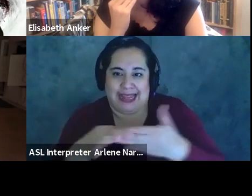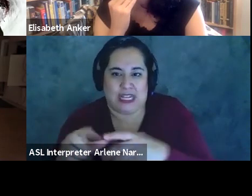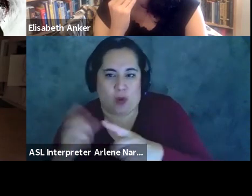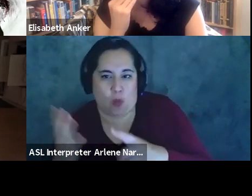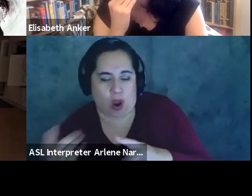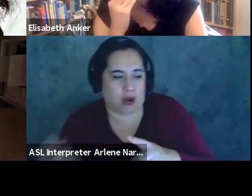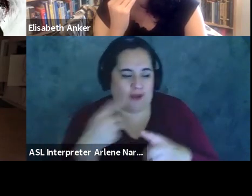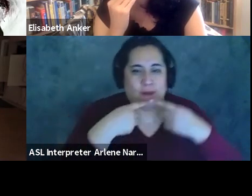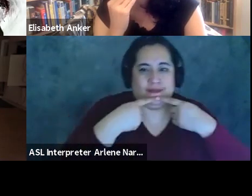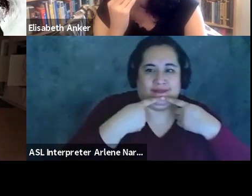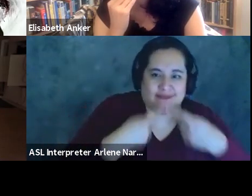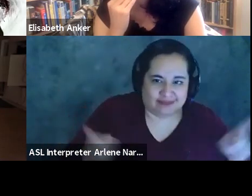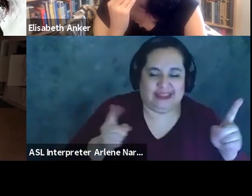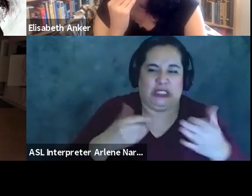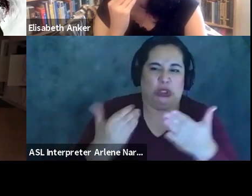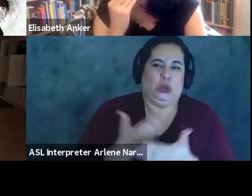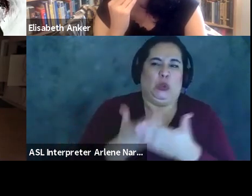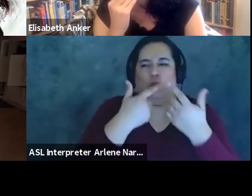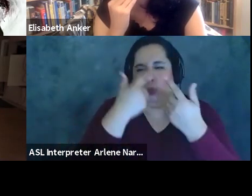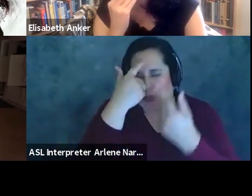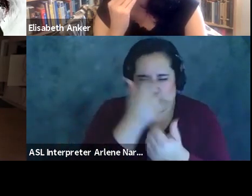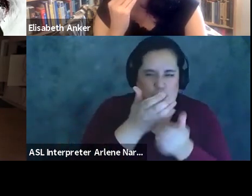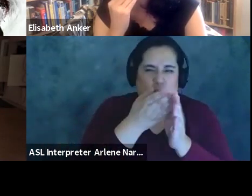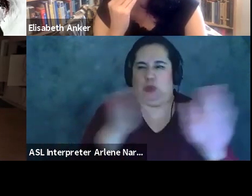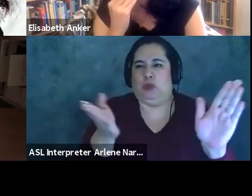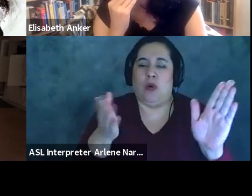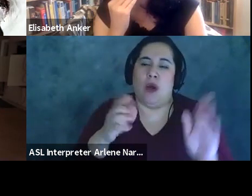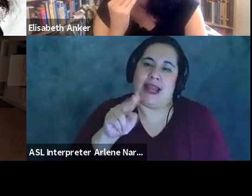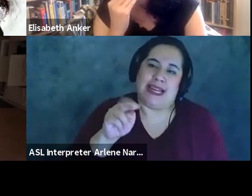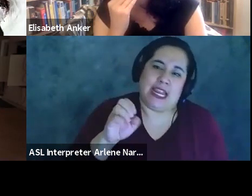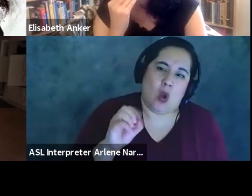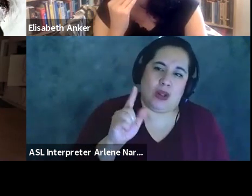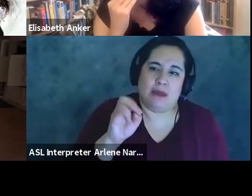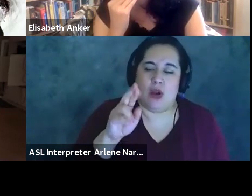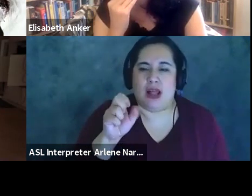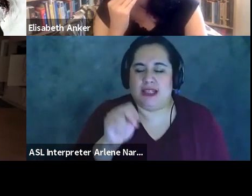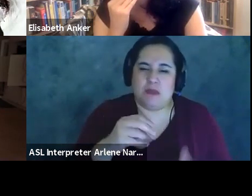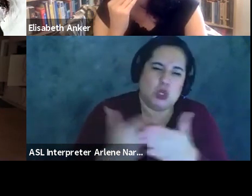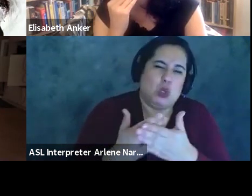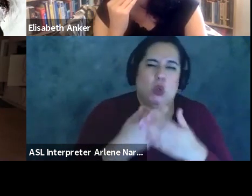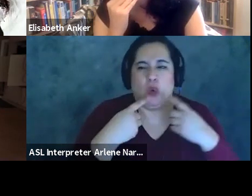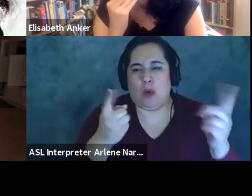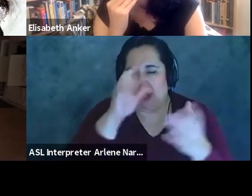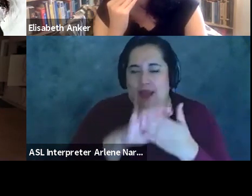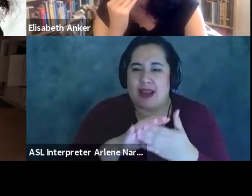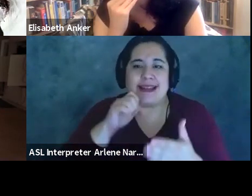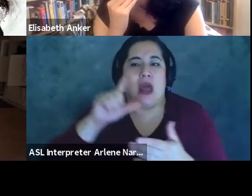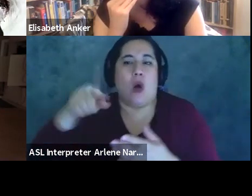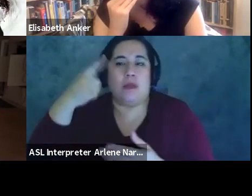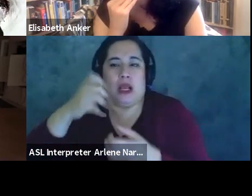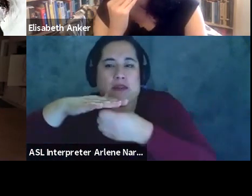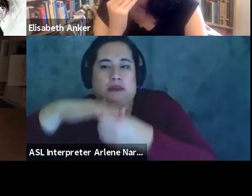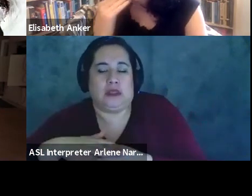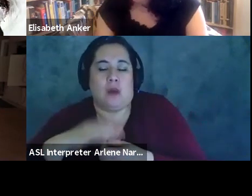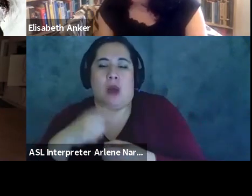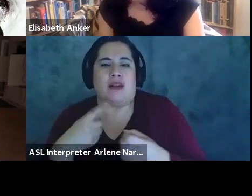neoliberalization, not just within a particular state, but as a global project. I mean, there's a sense in which what